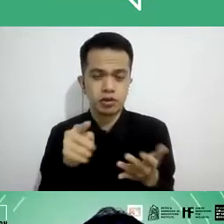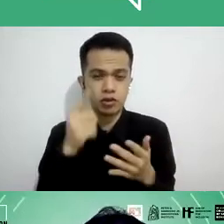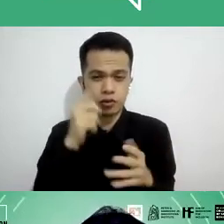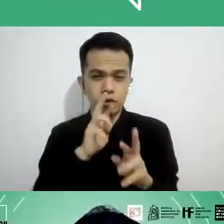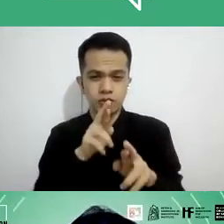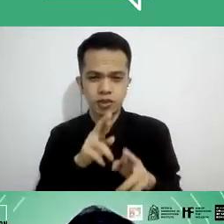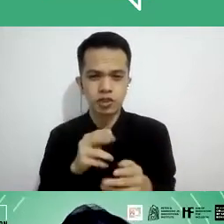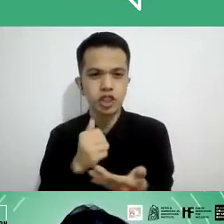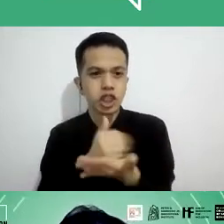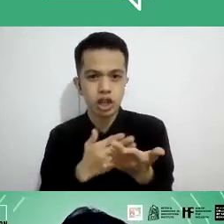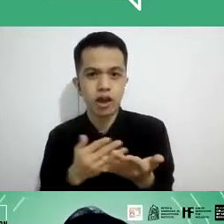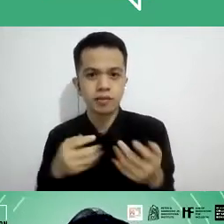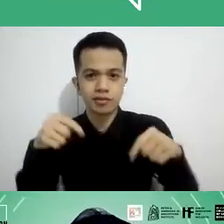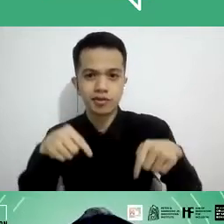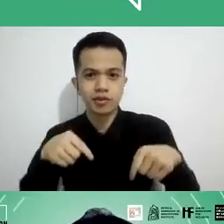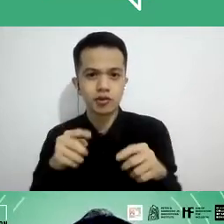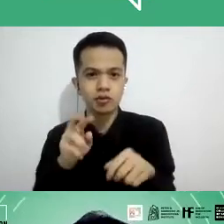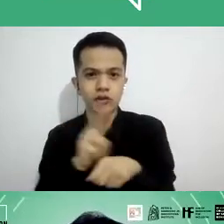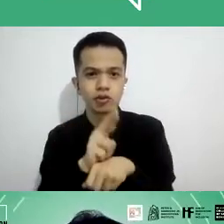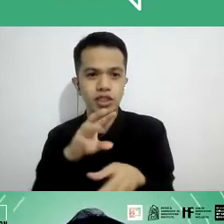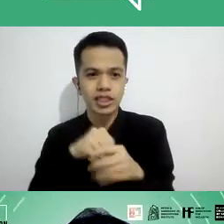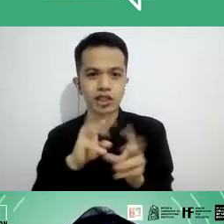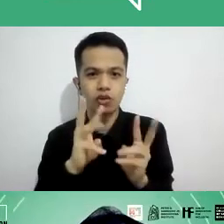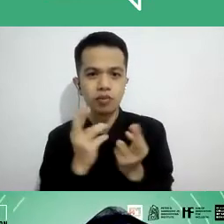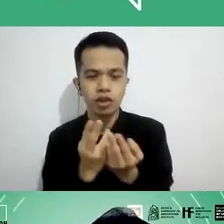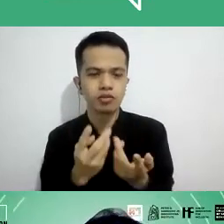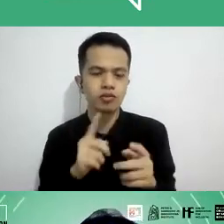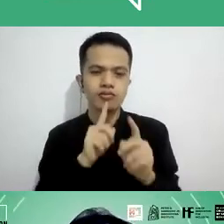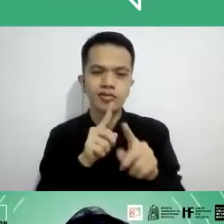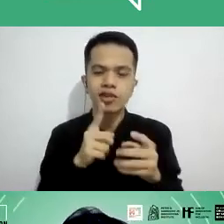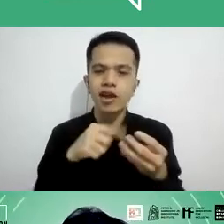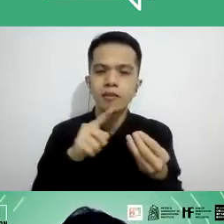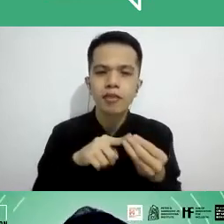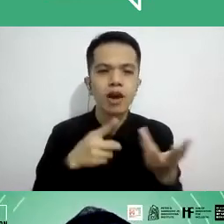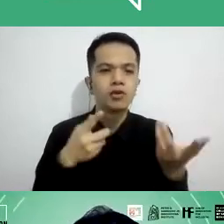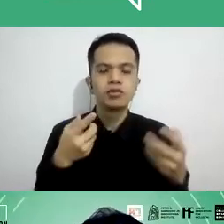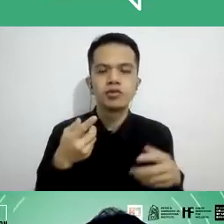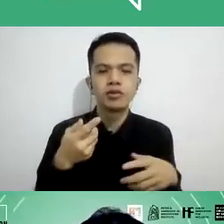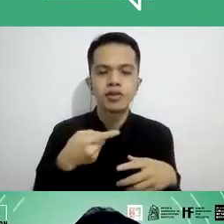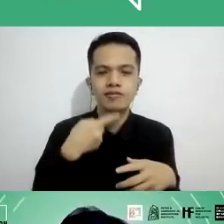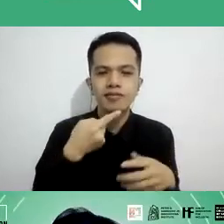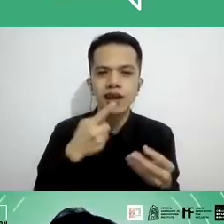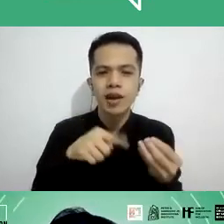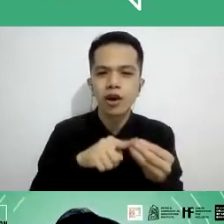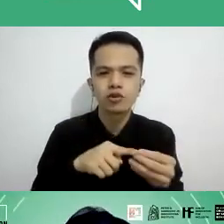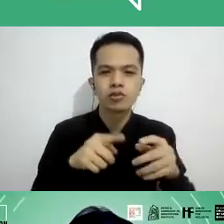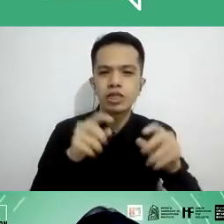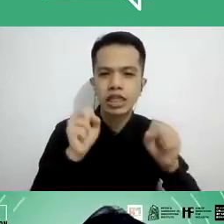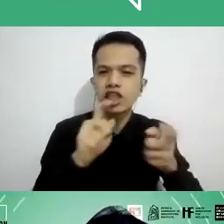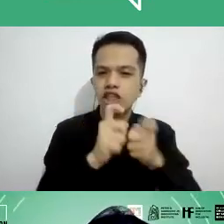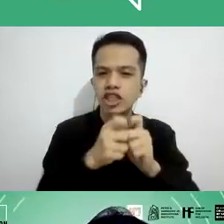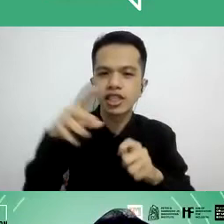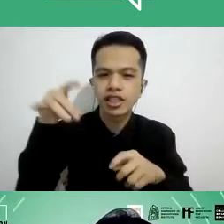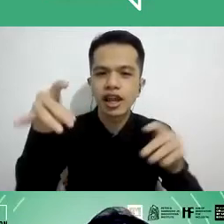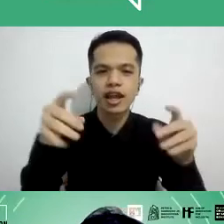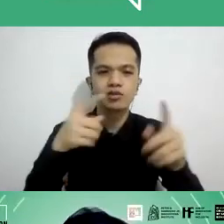some people actually use this here in this webinar. They have homes that tell you their electric consumption. They can turn off lights. They can change the temperature of